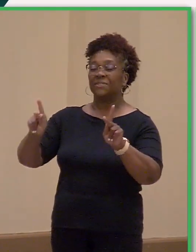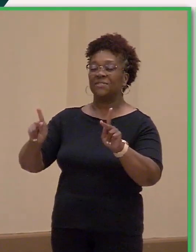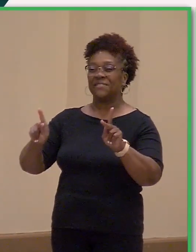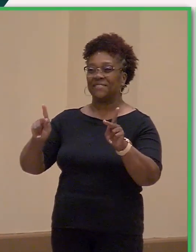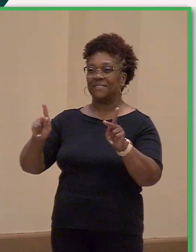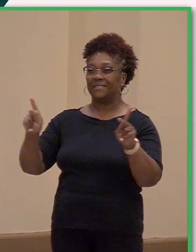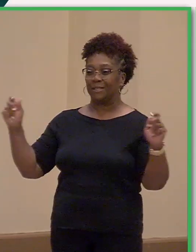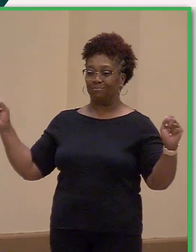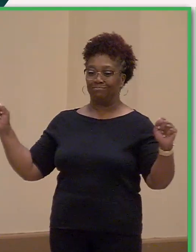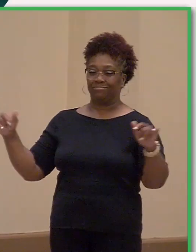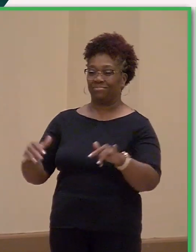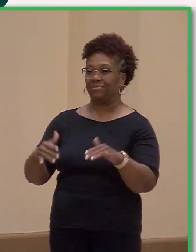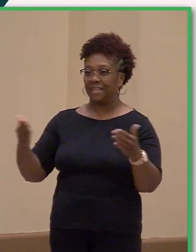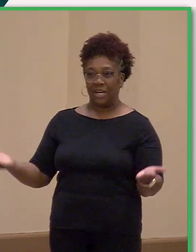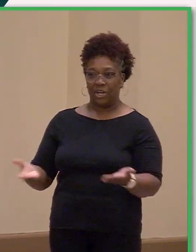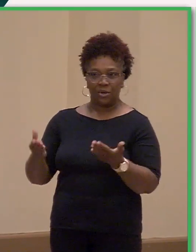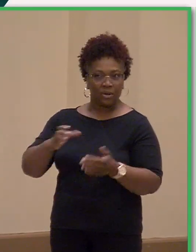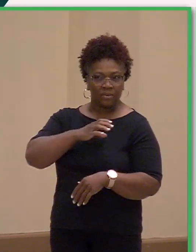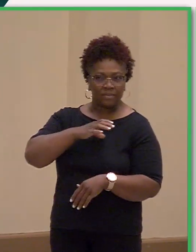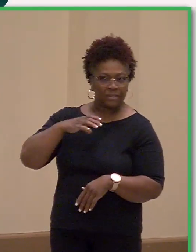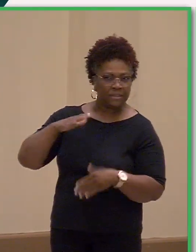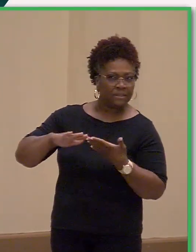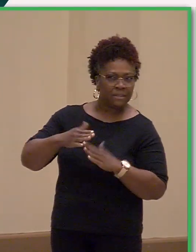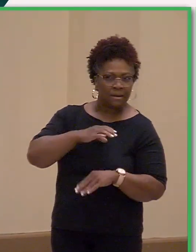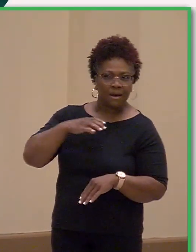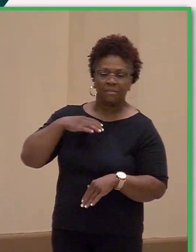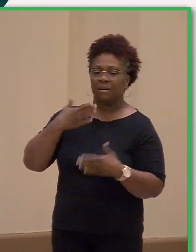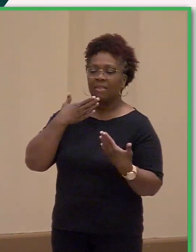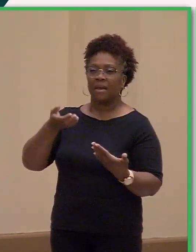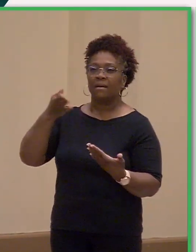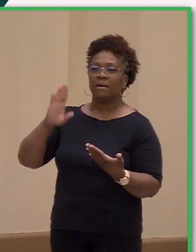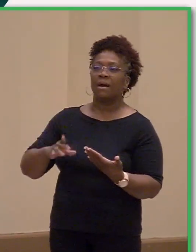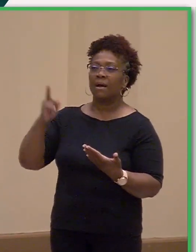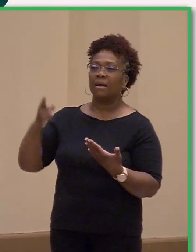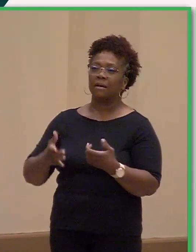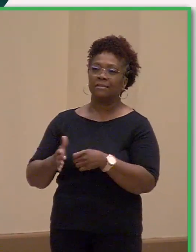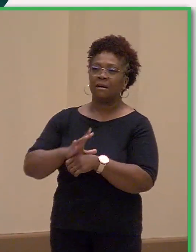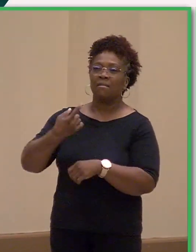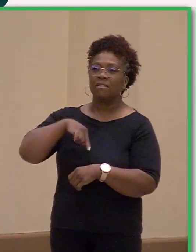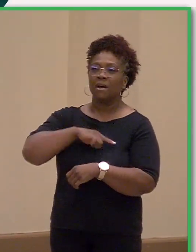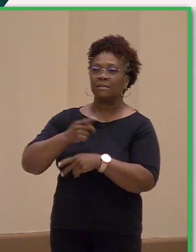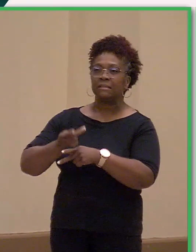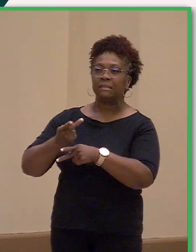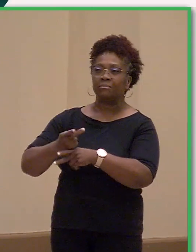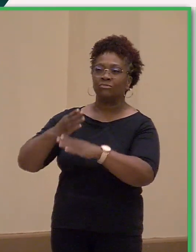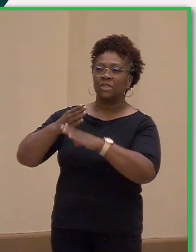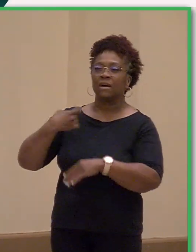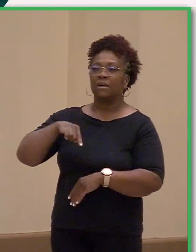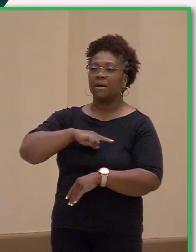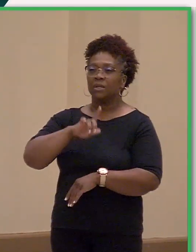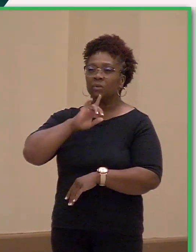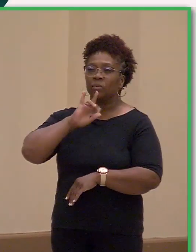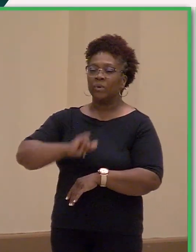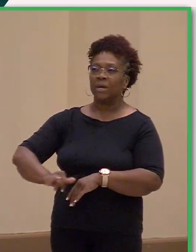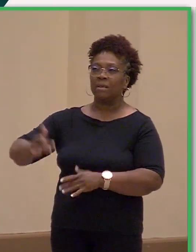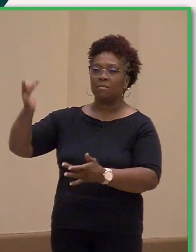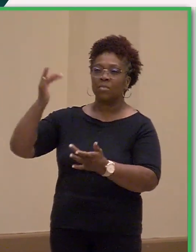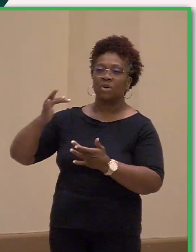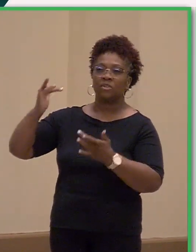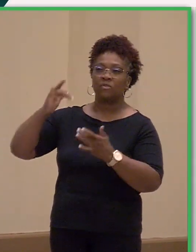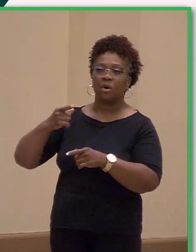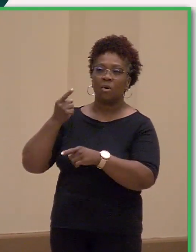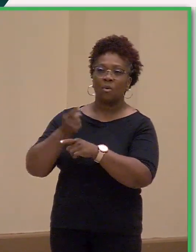in this city council. We thank God that he has covered us and kept us. Truly, he is a merciful God, a right now God,